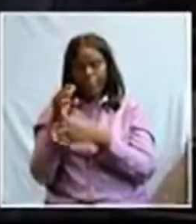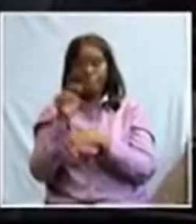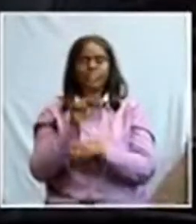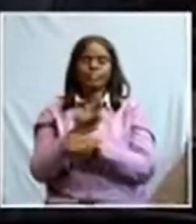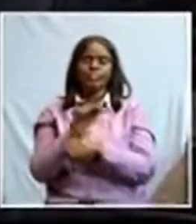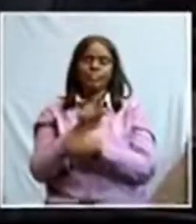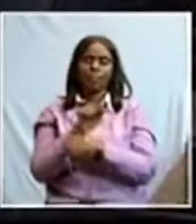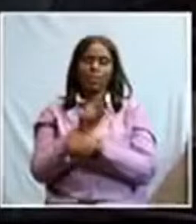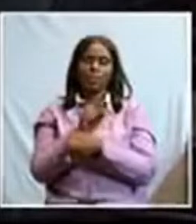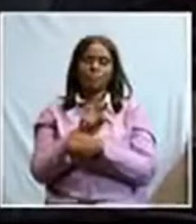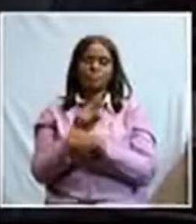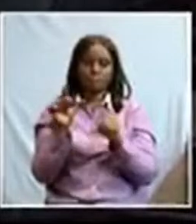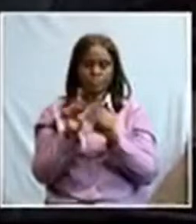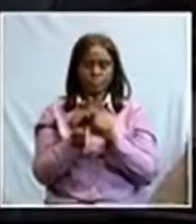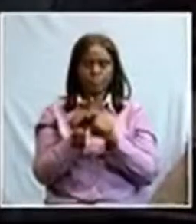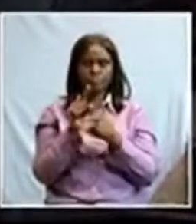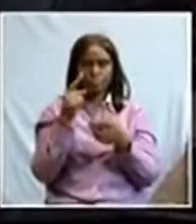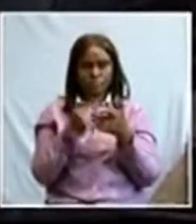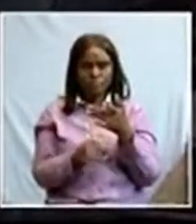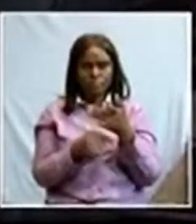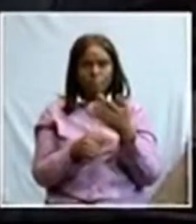project, delaying